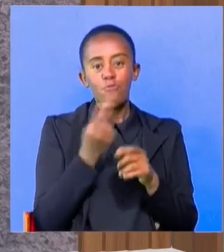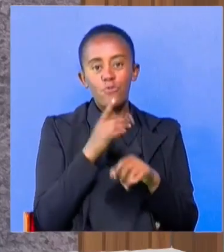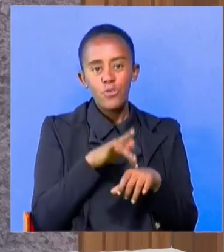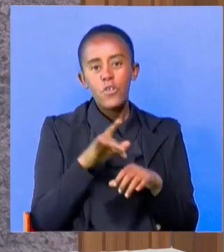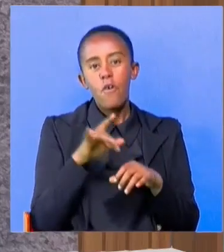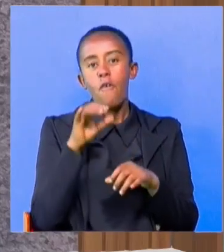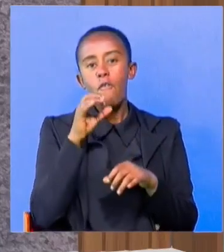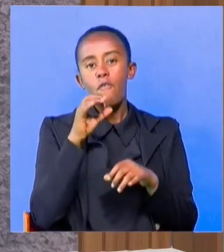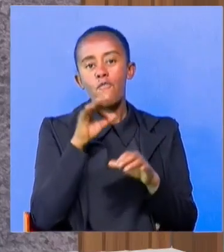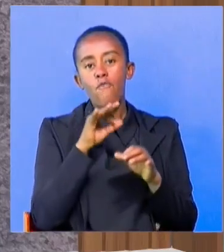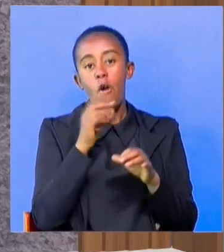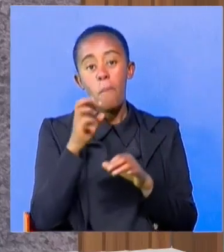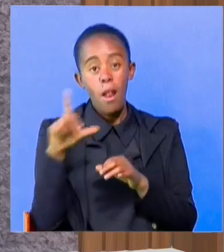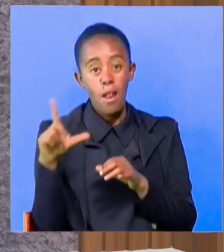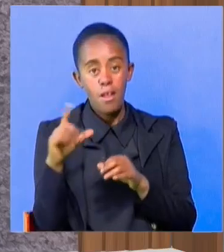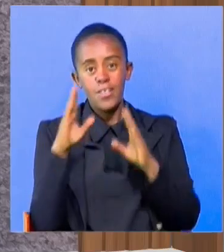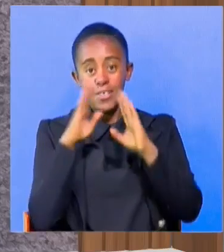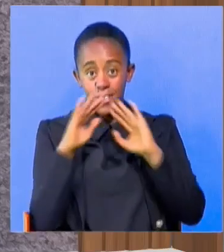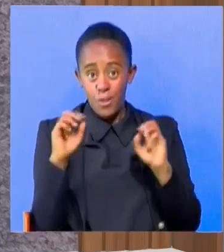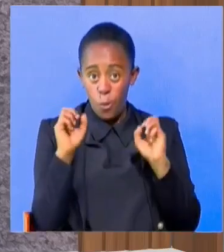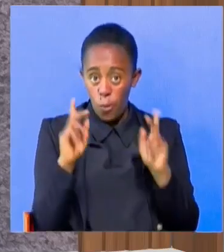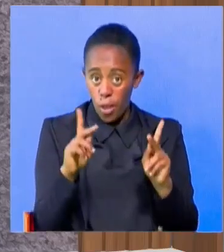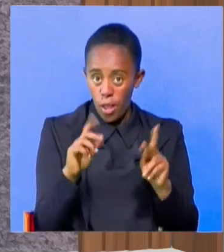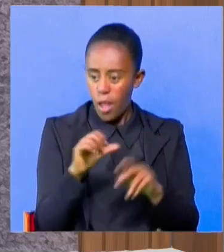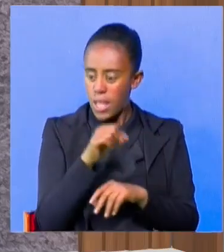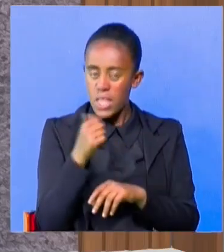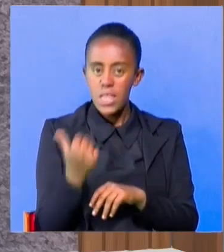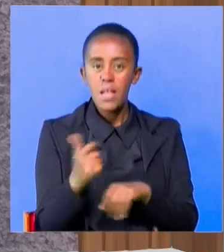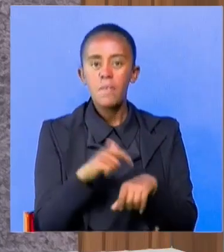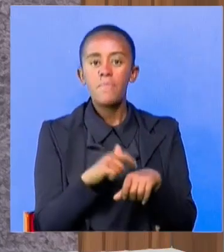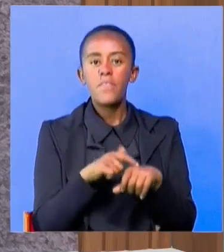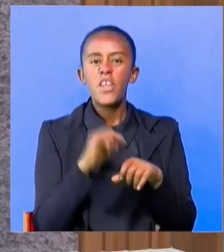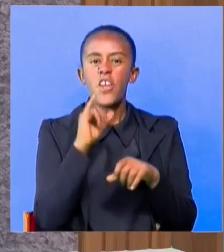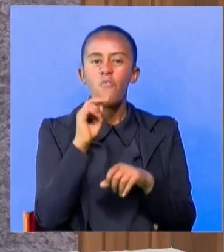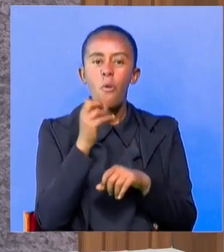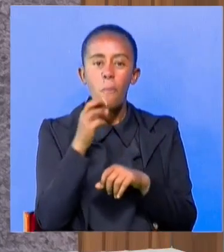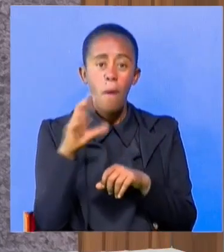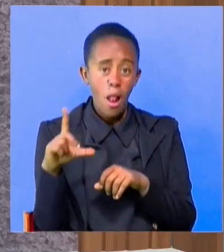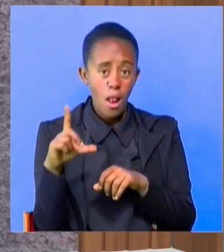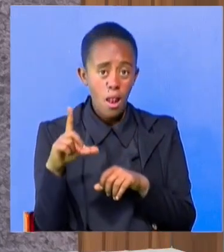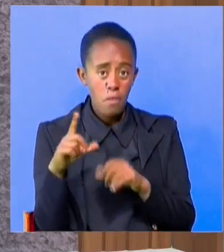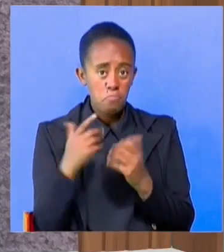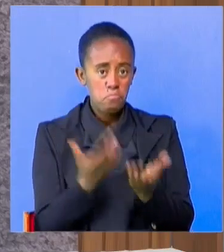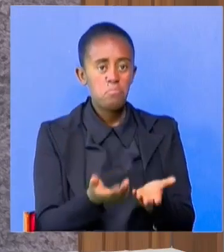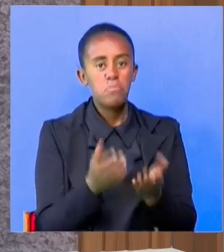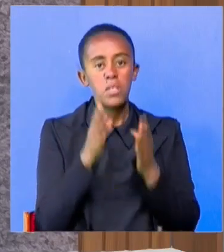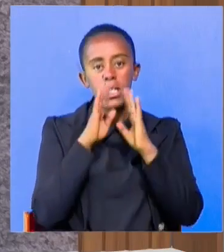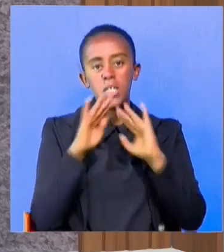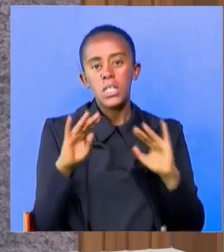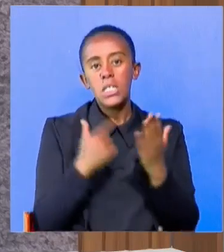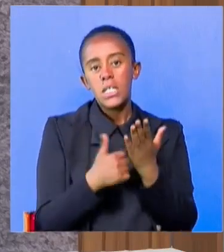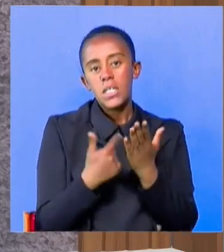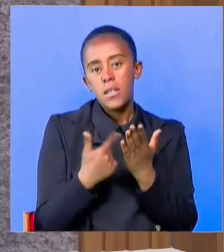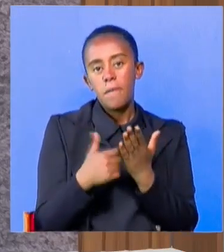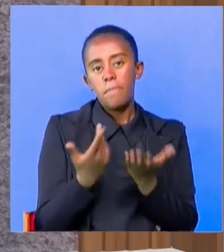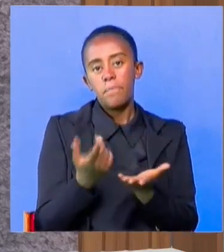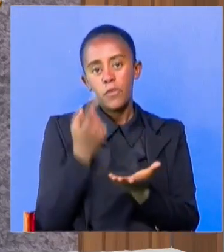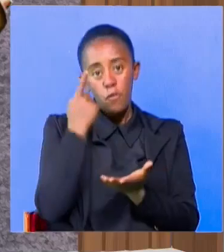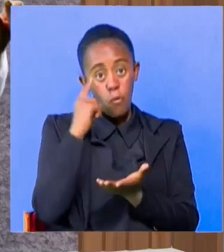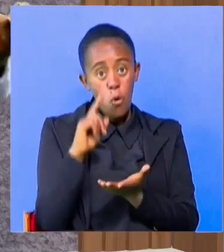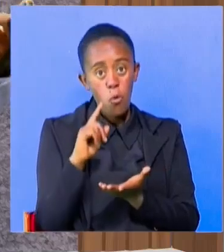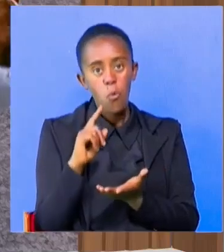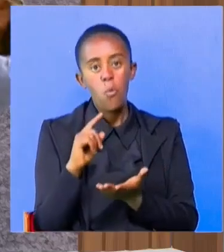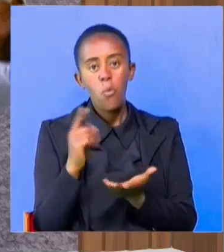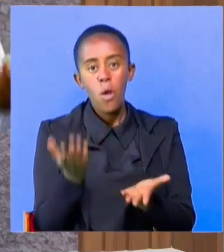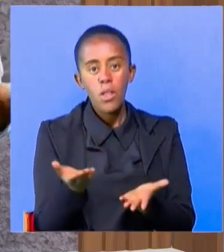greeting, okay. On the other hand, when you use informal greeting, you use this informal greeting for